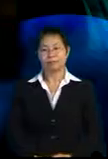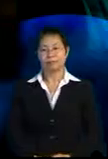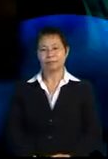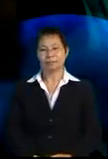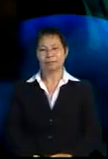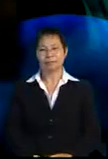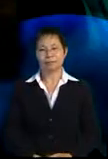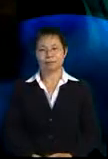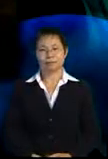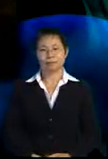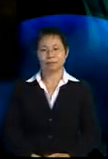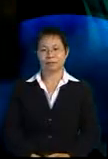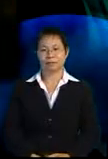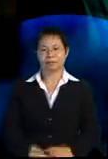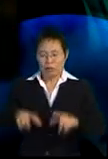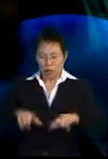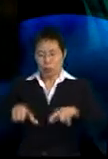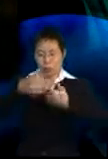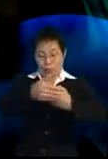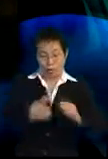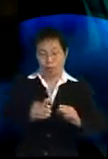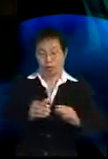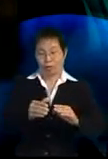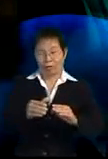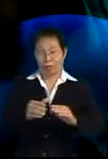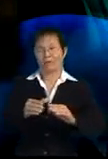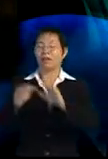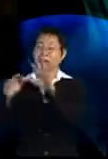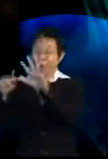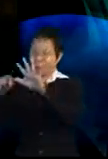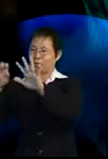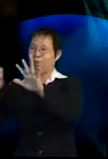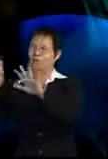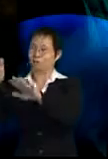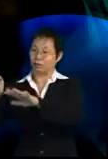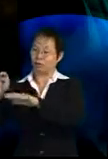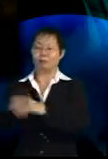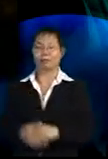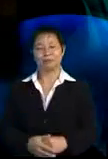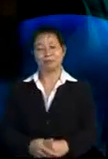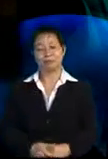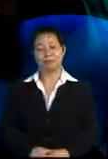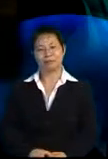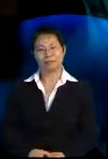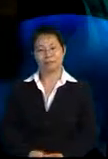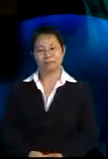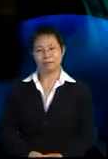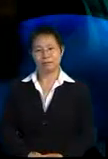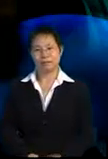The magnitude of force for wooden block is 5.0 Newton.